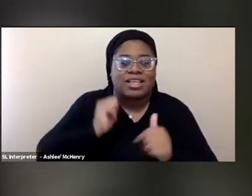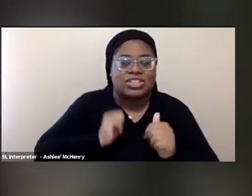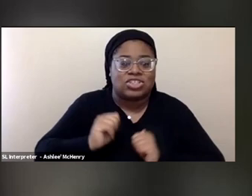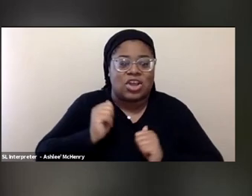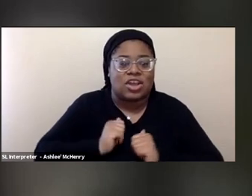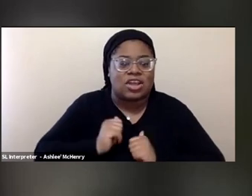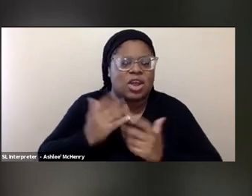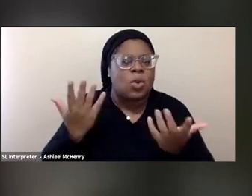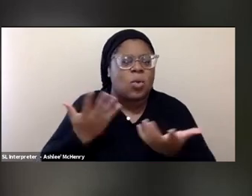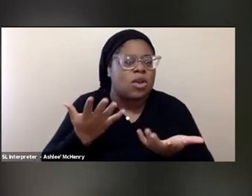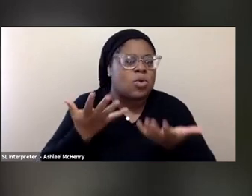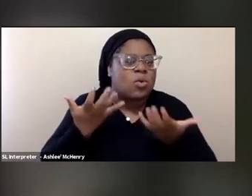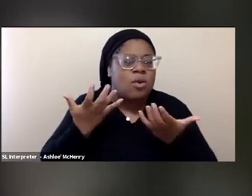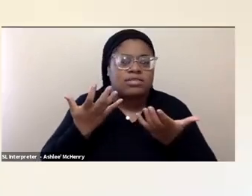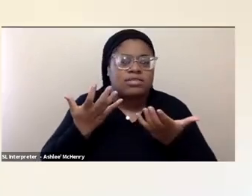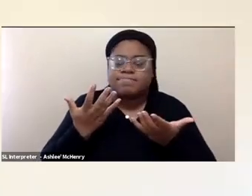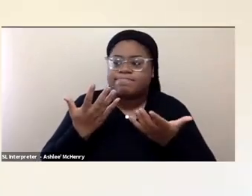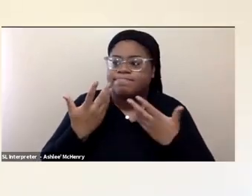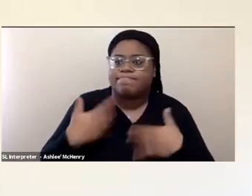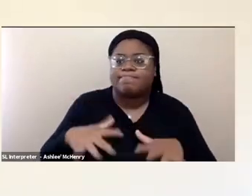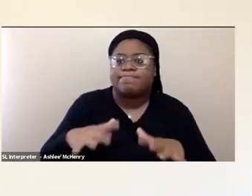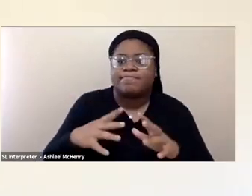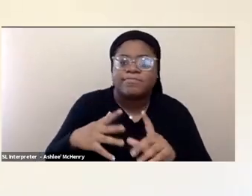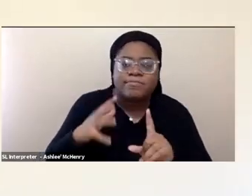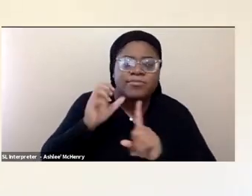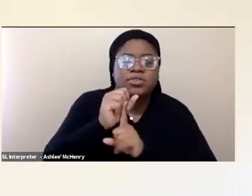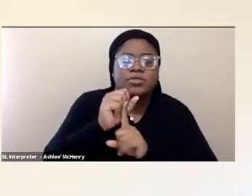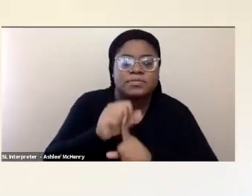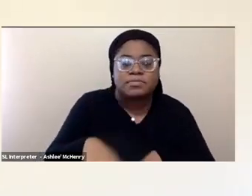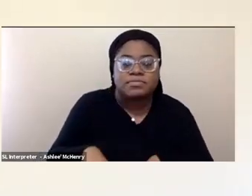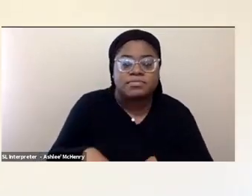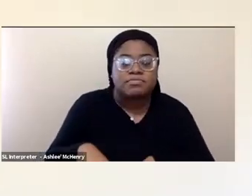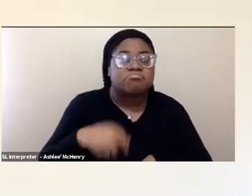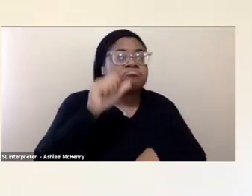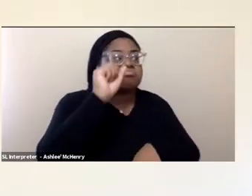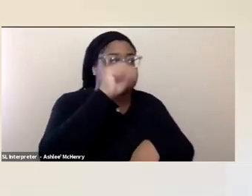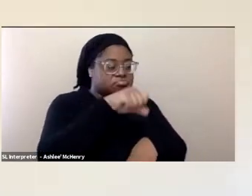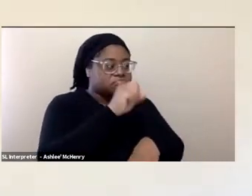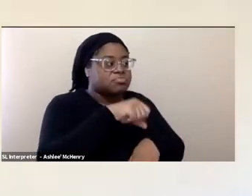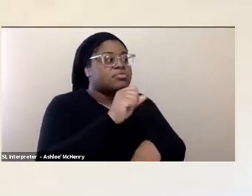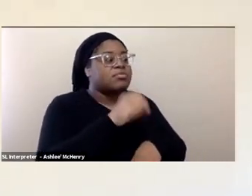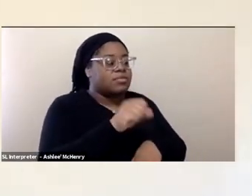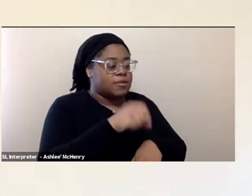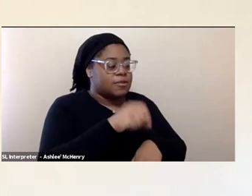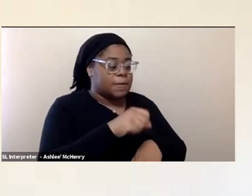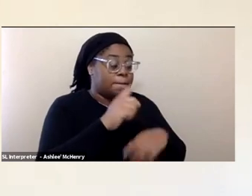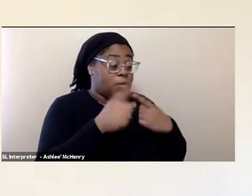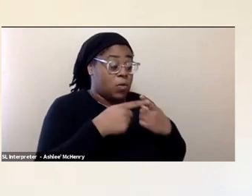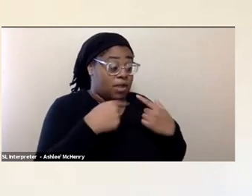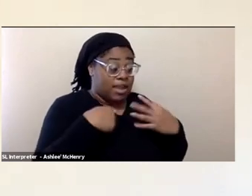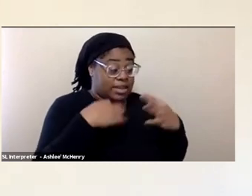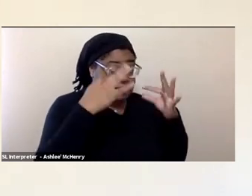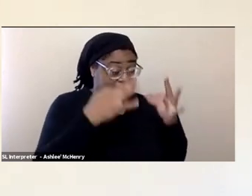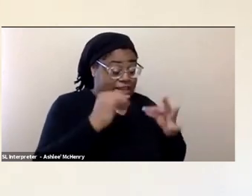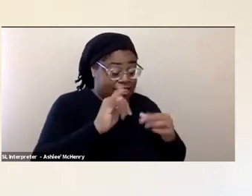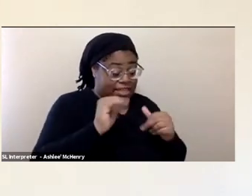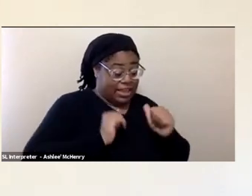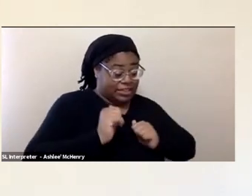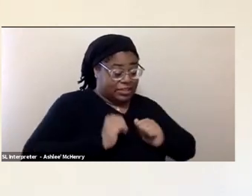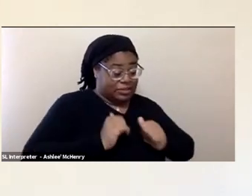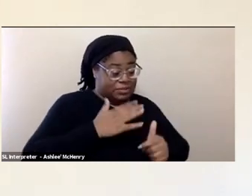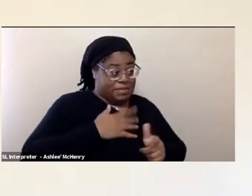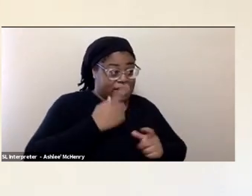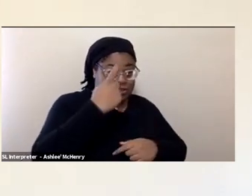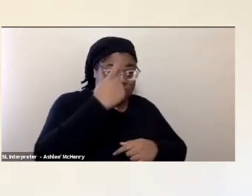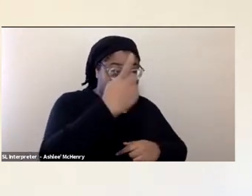want to accomplish? Yeah, definitely. I mean, I think from the beginning, when I decided that acting was my dream and it was